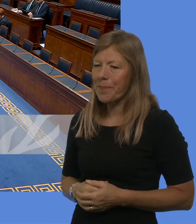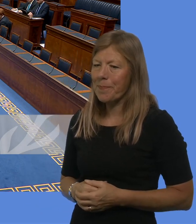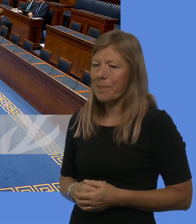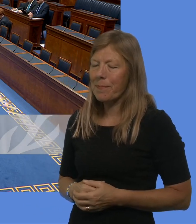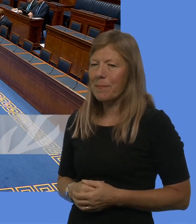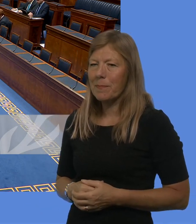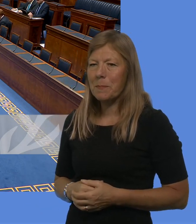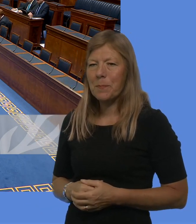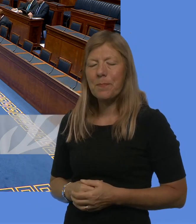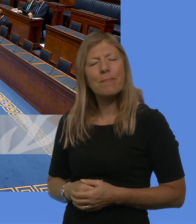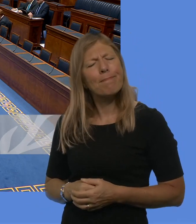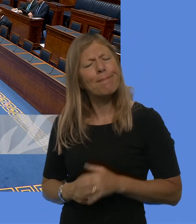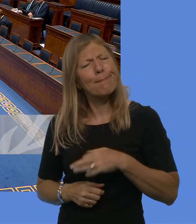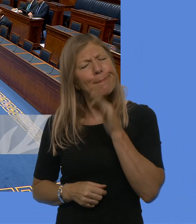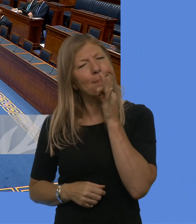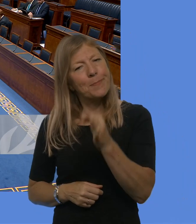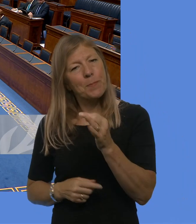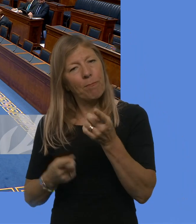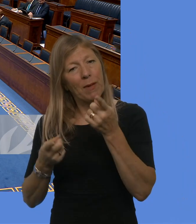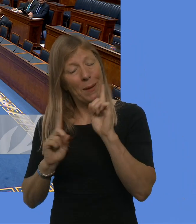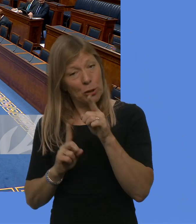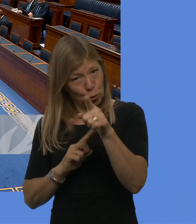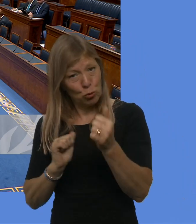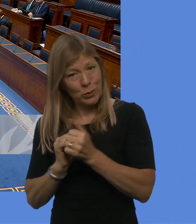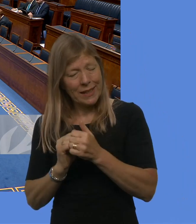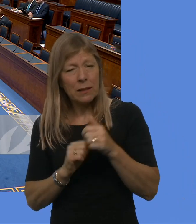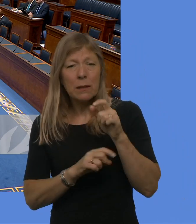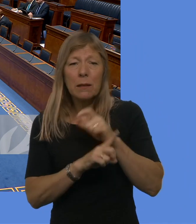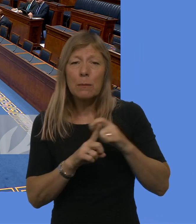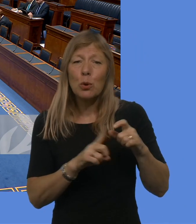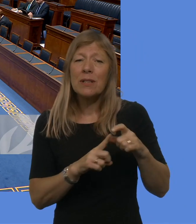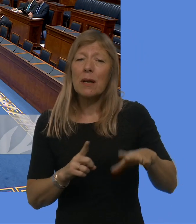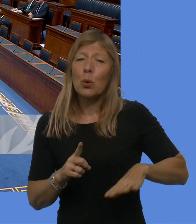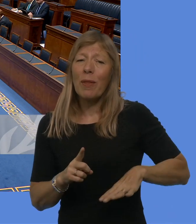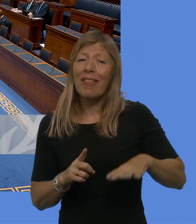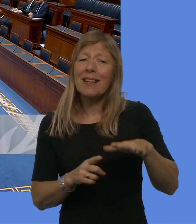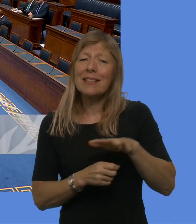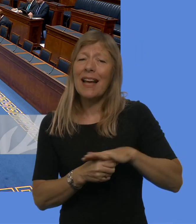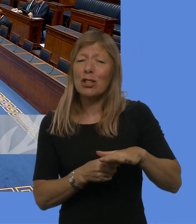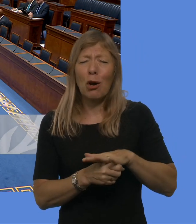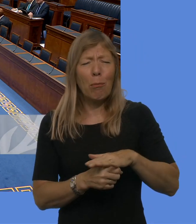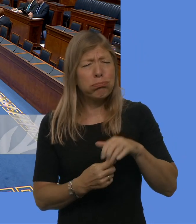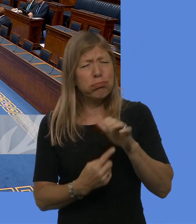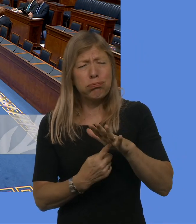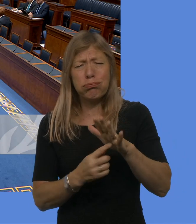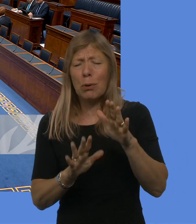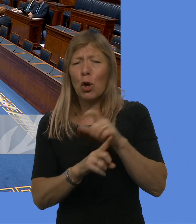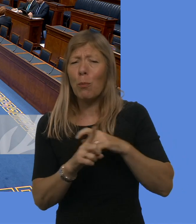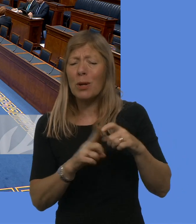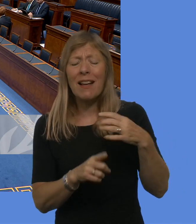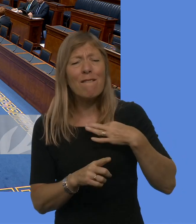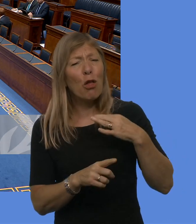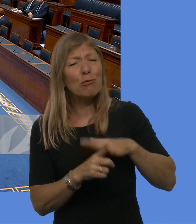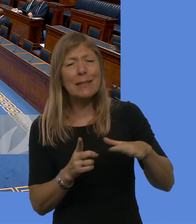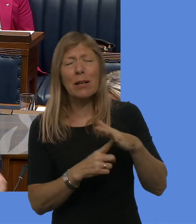Does the Minister agree with me that the community and voluntary youth sector are invaluable to youth provision across our society? Mr.